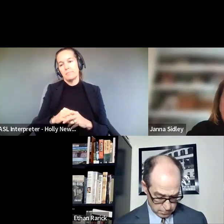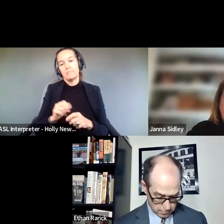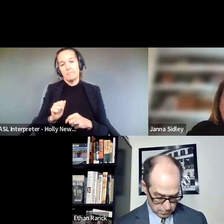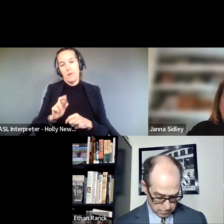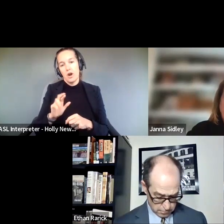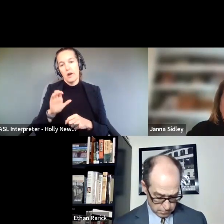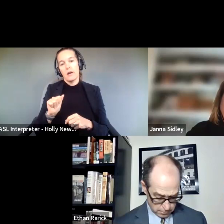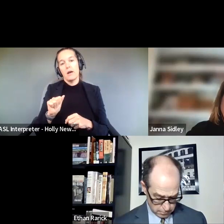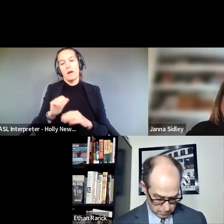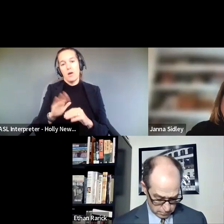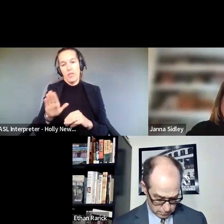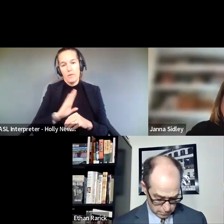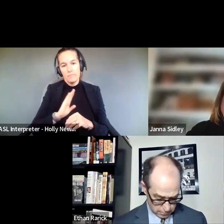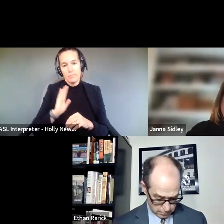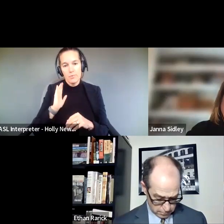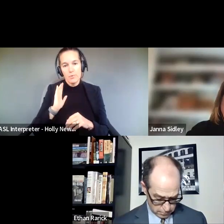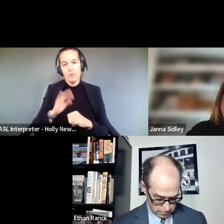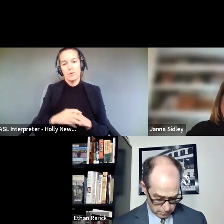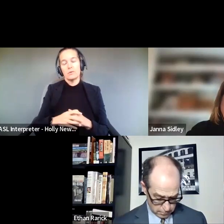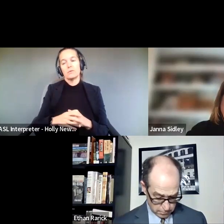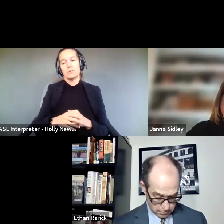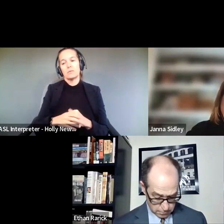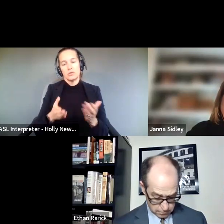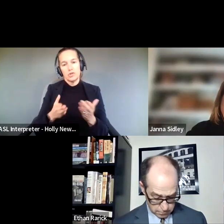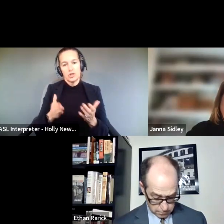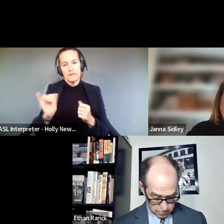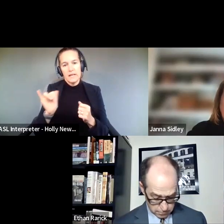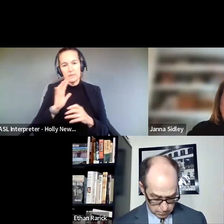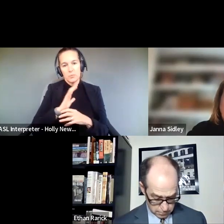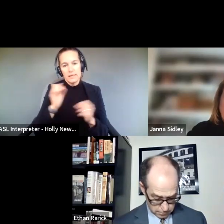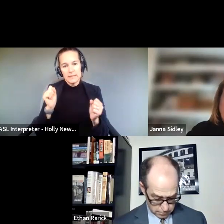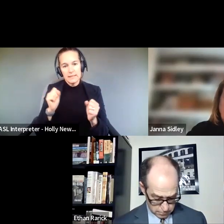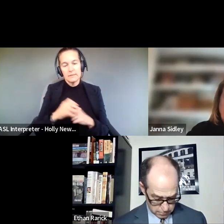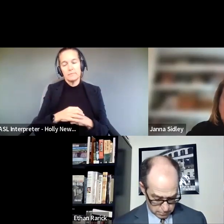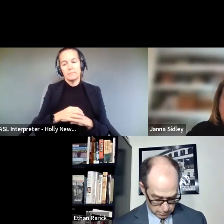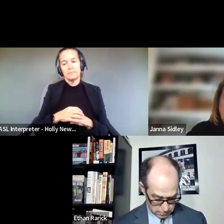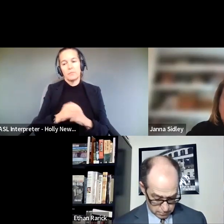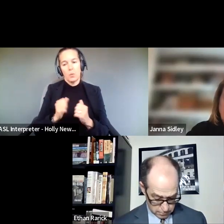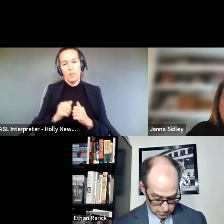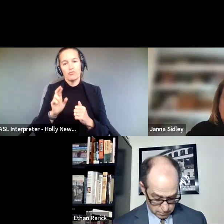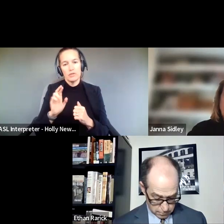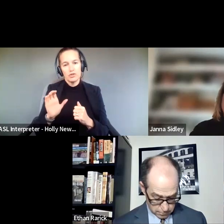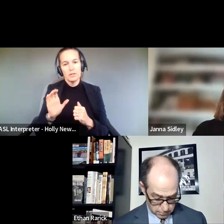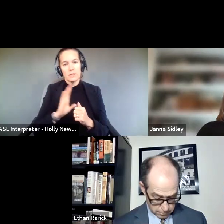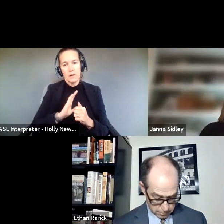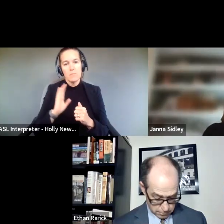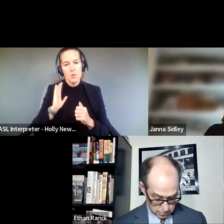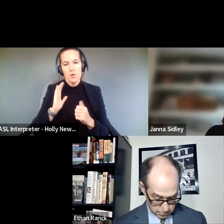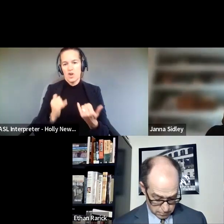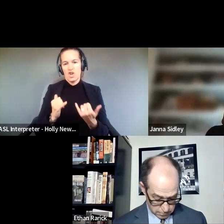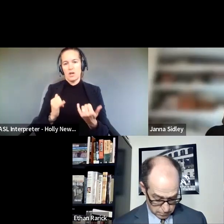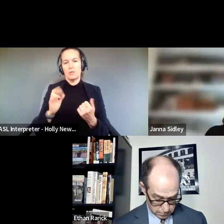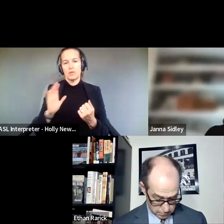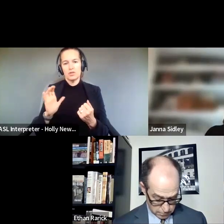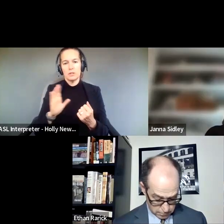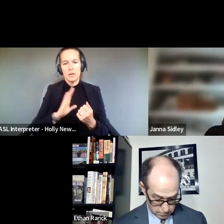ARCA on their board. I have served as president with the Regional Center Board, my current Regional Center